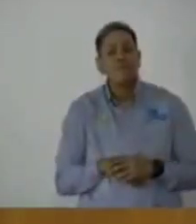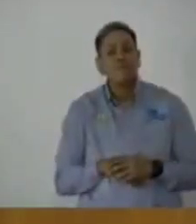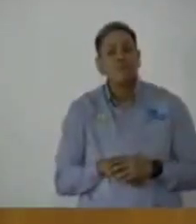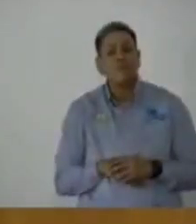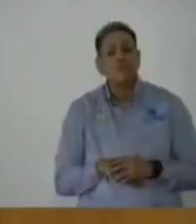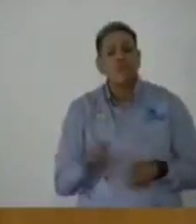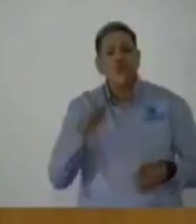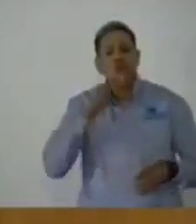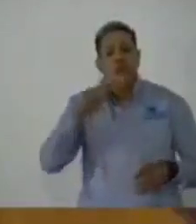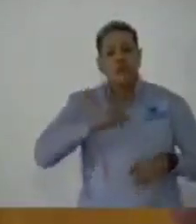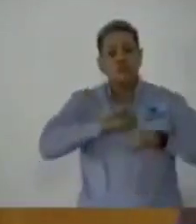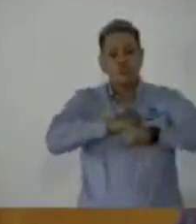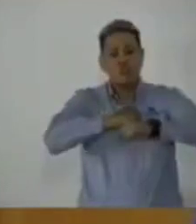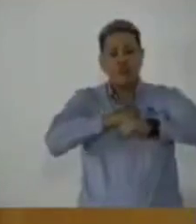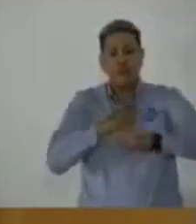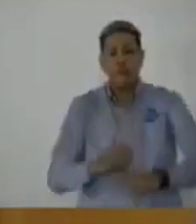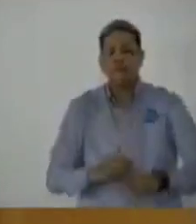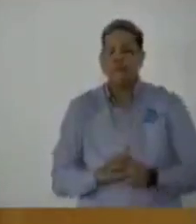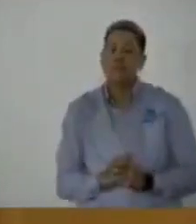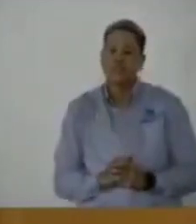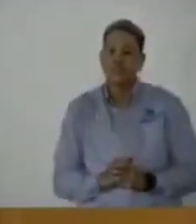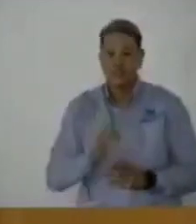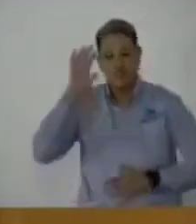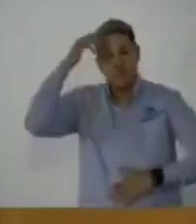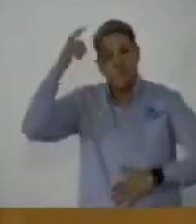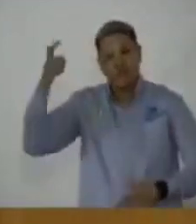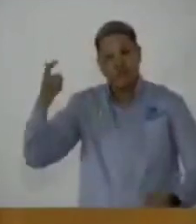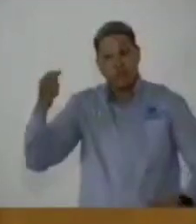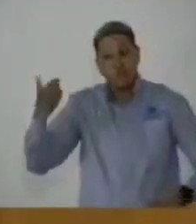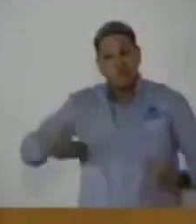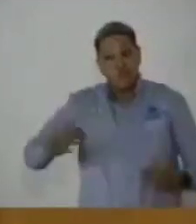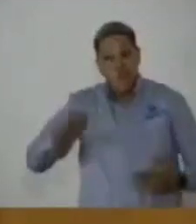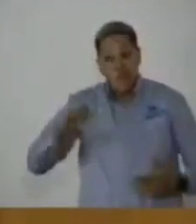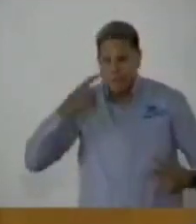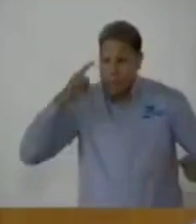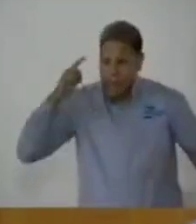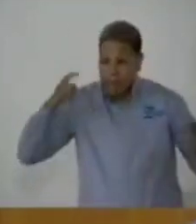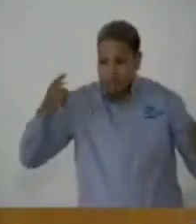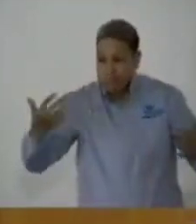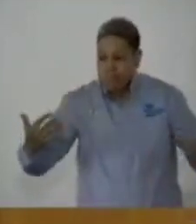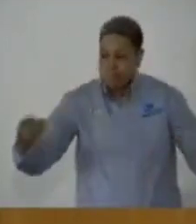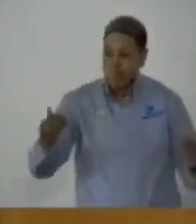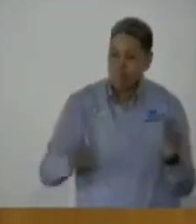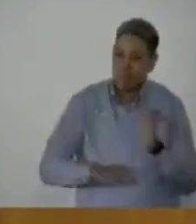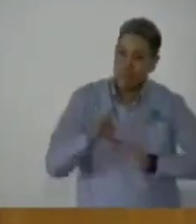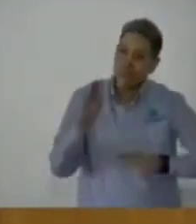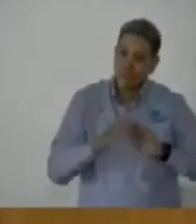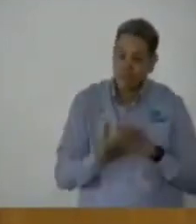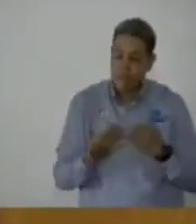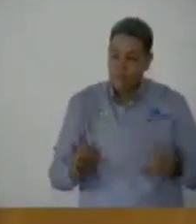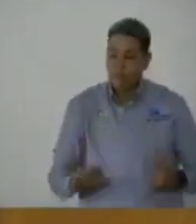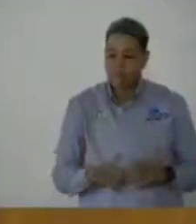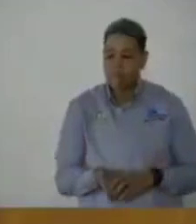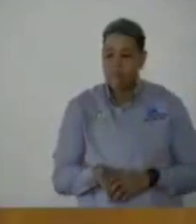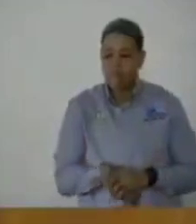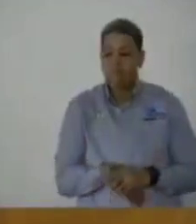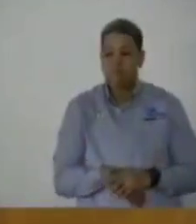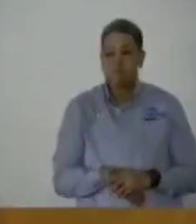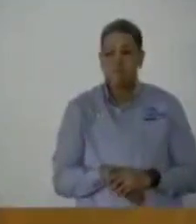are the true protectors of the fiscal discipline that we had.